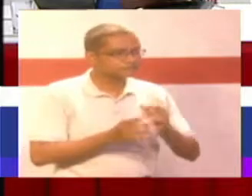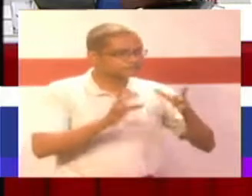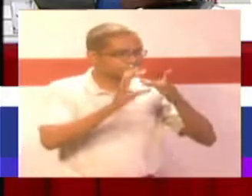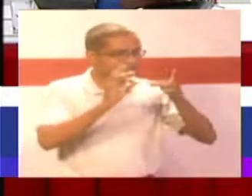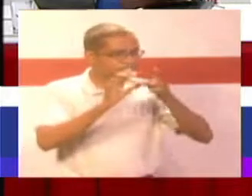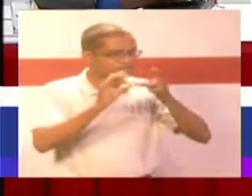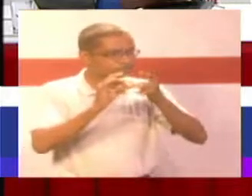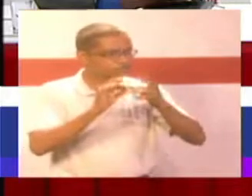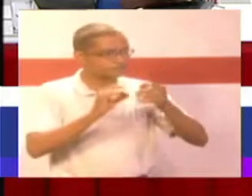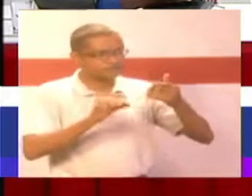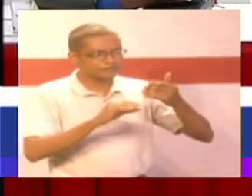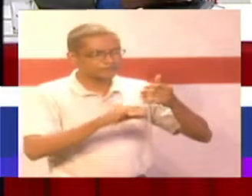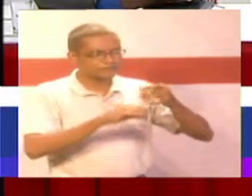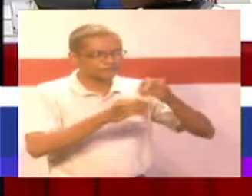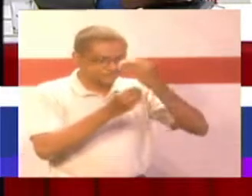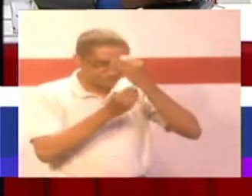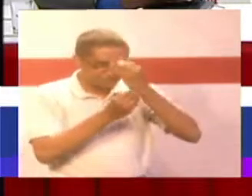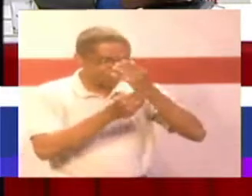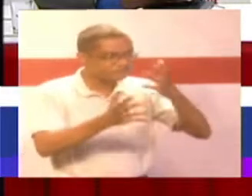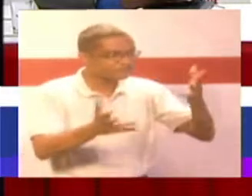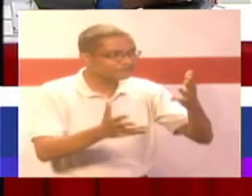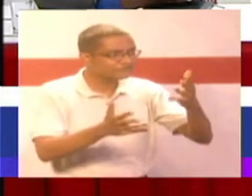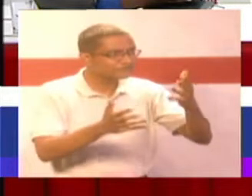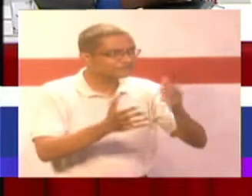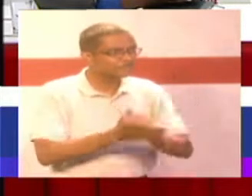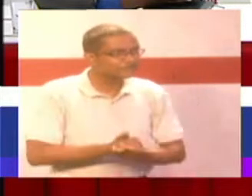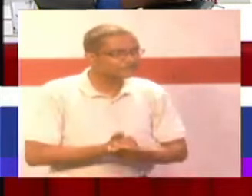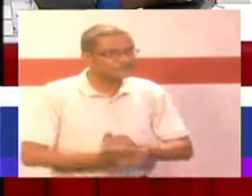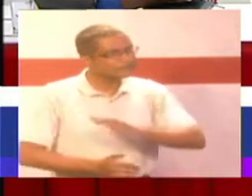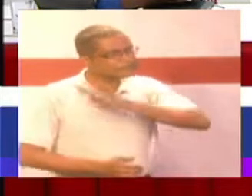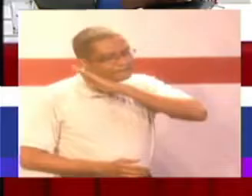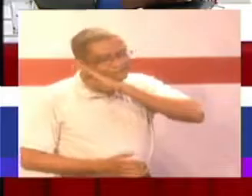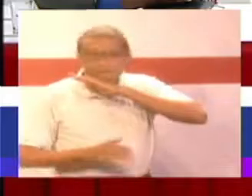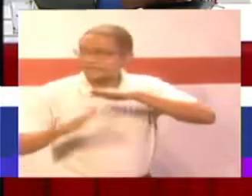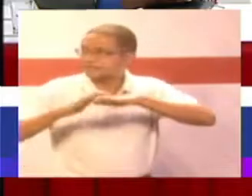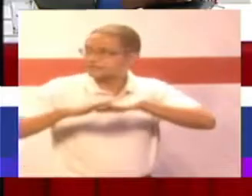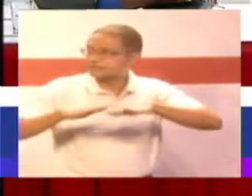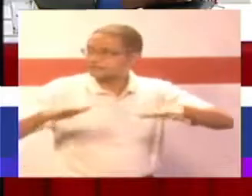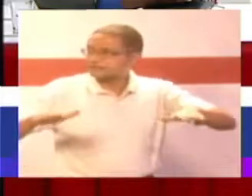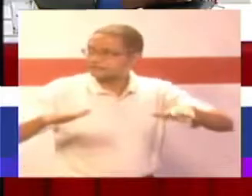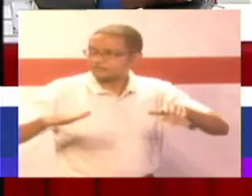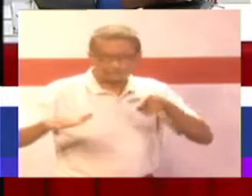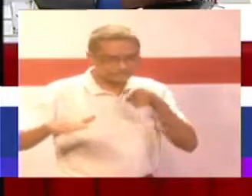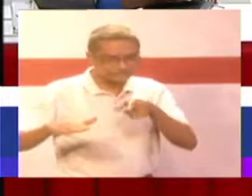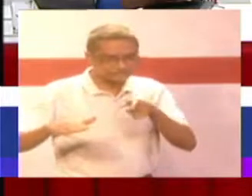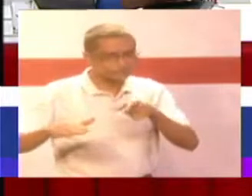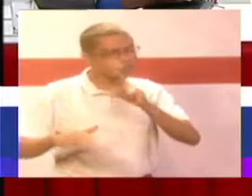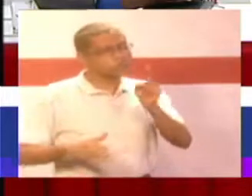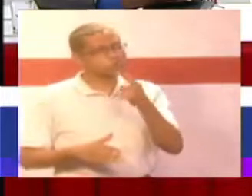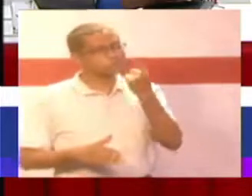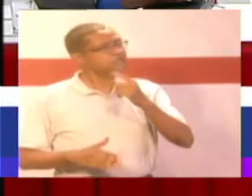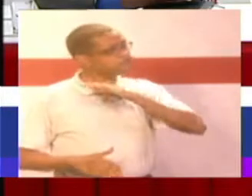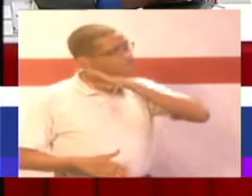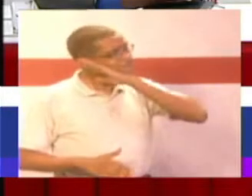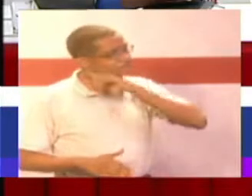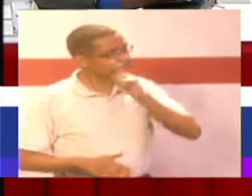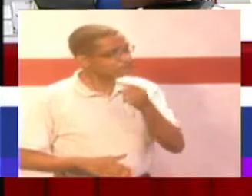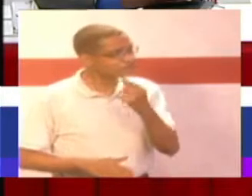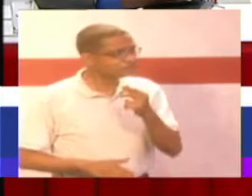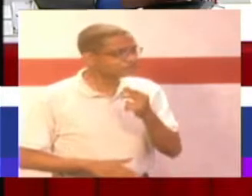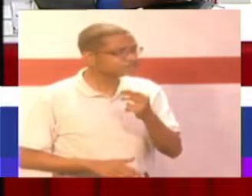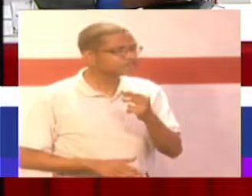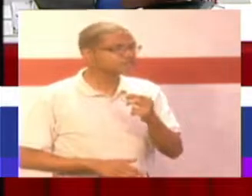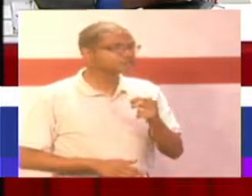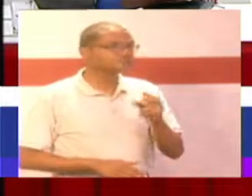on in the management of the third wave, that a bed is not just a bed. And when we speak of an intensive